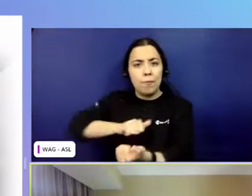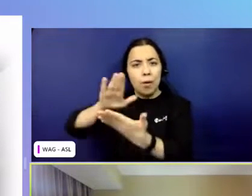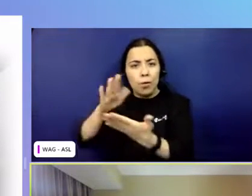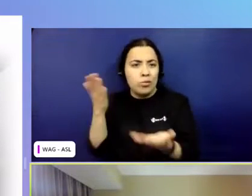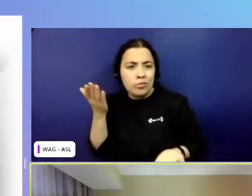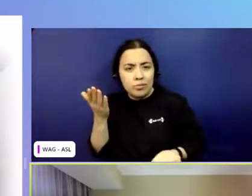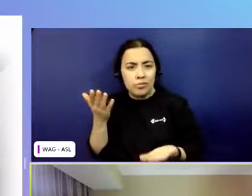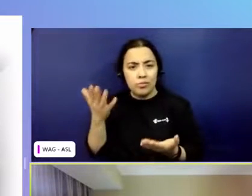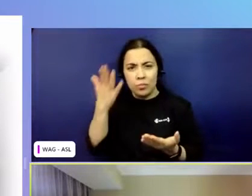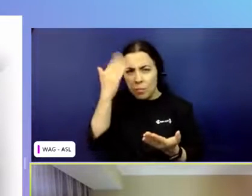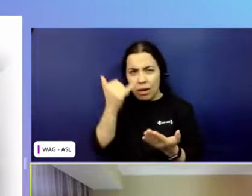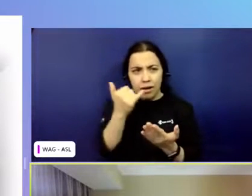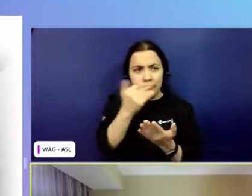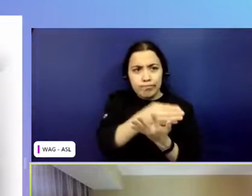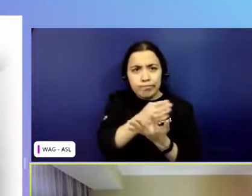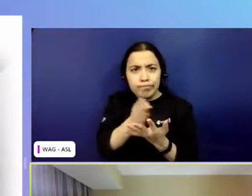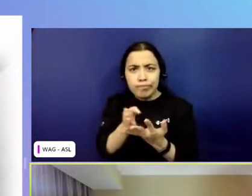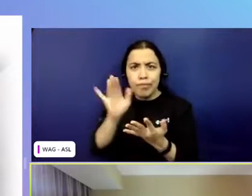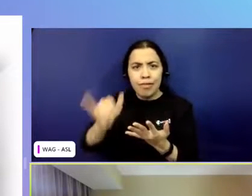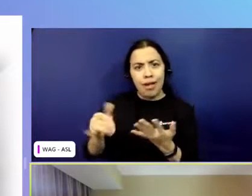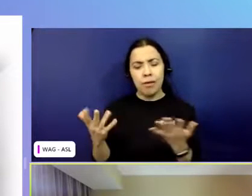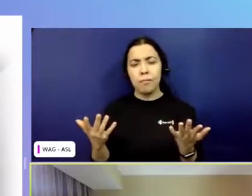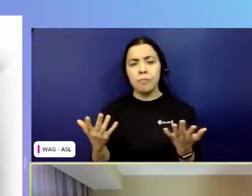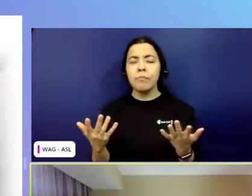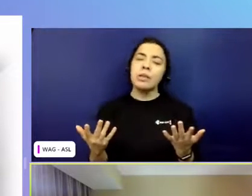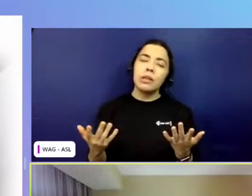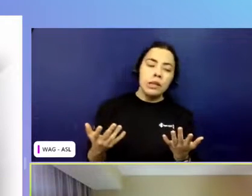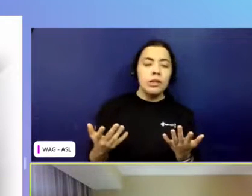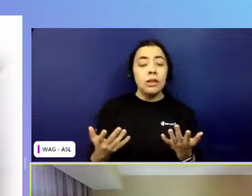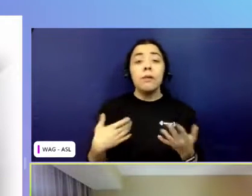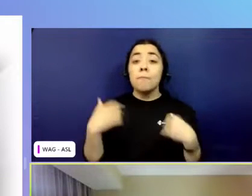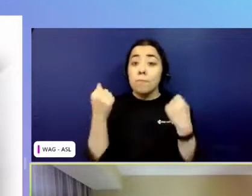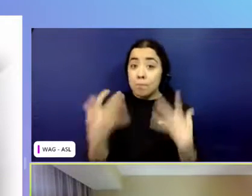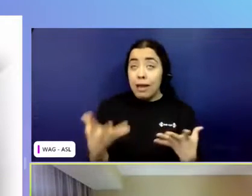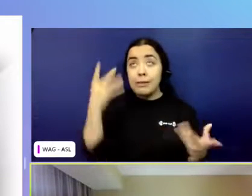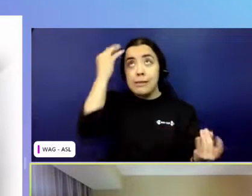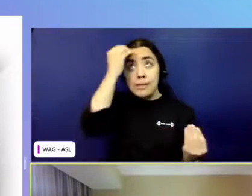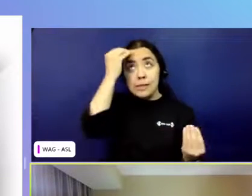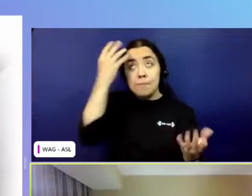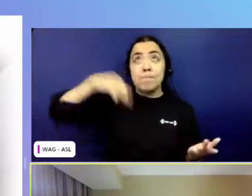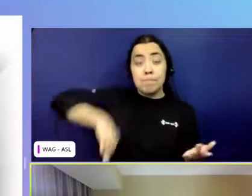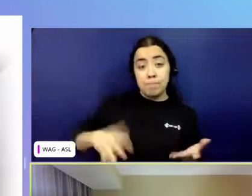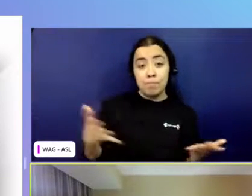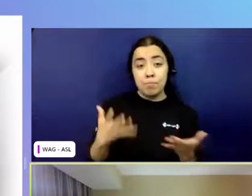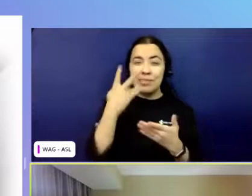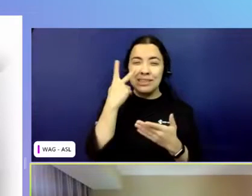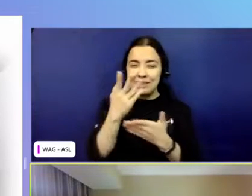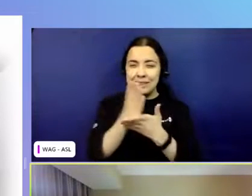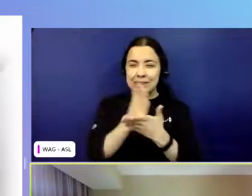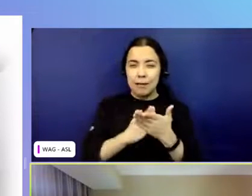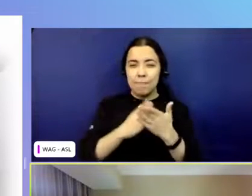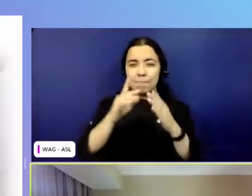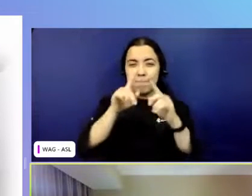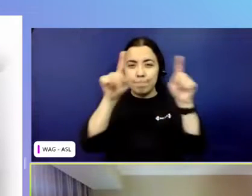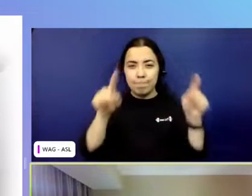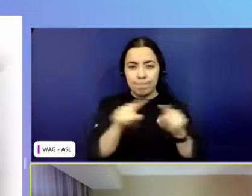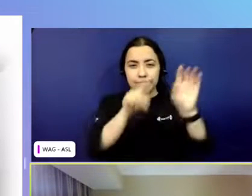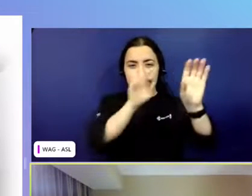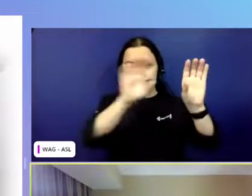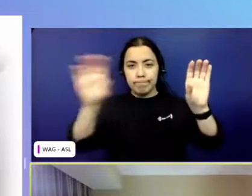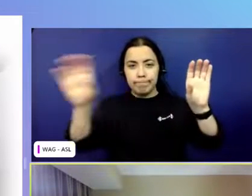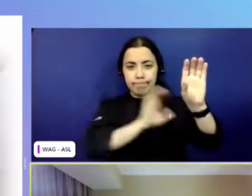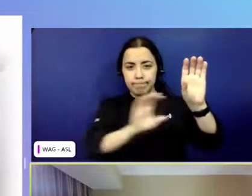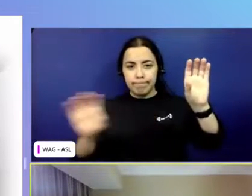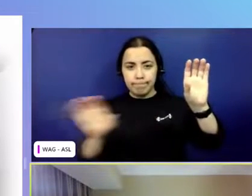or techniques? Well, there are several reasons that come to mind. On screen, we have some boxes that highlight